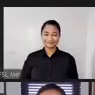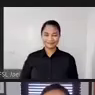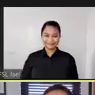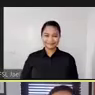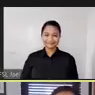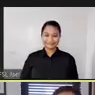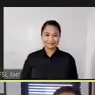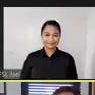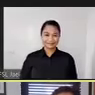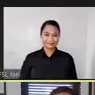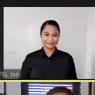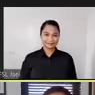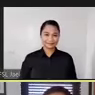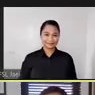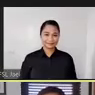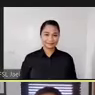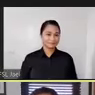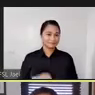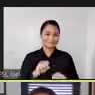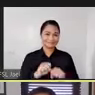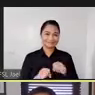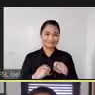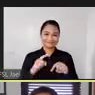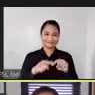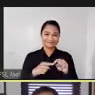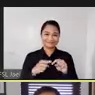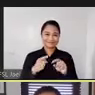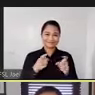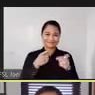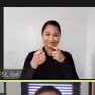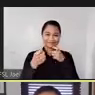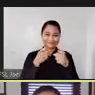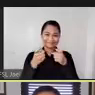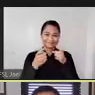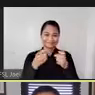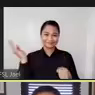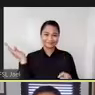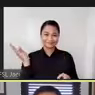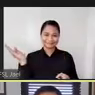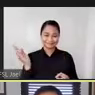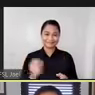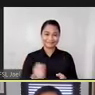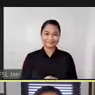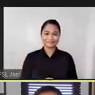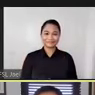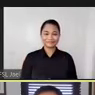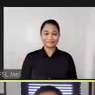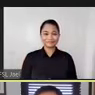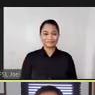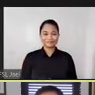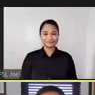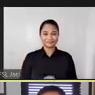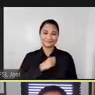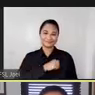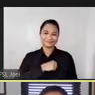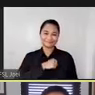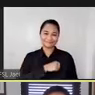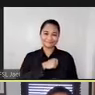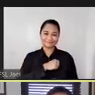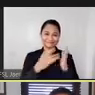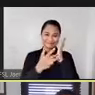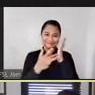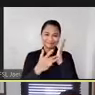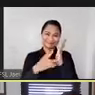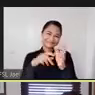okay. Sorry about these technical difficulties, but okay. I'm a big believer in us